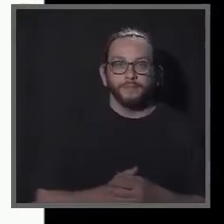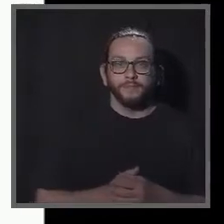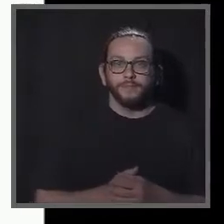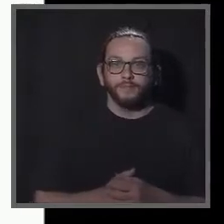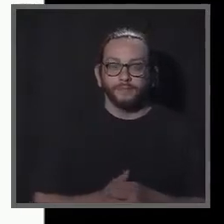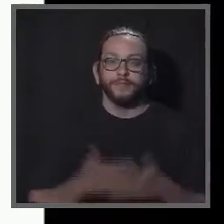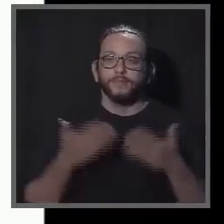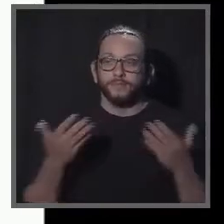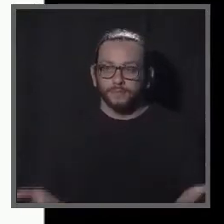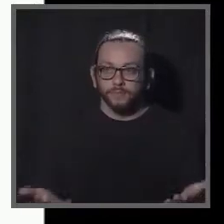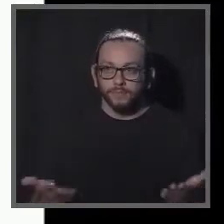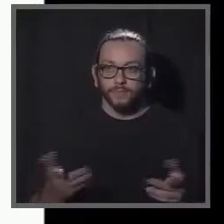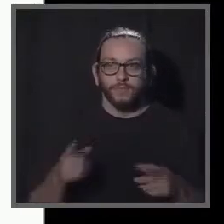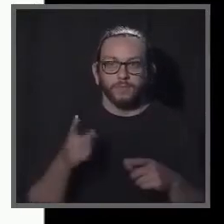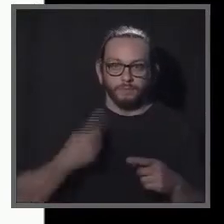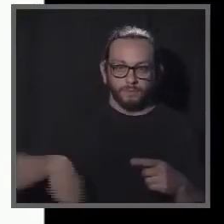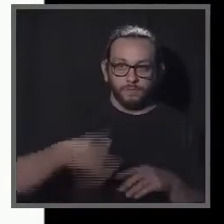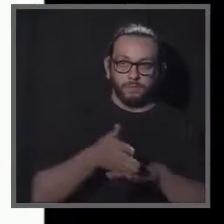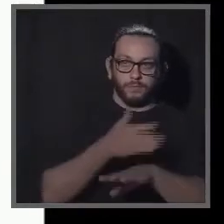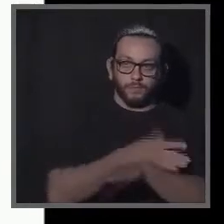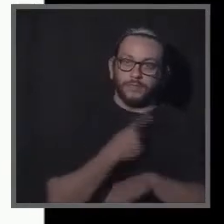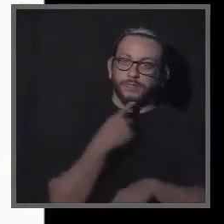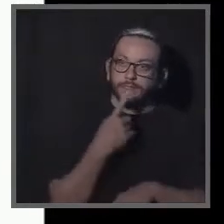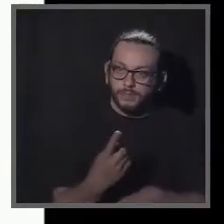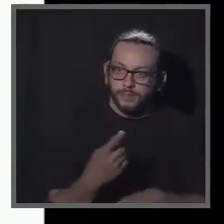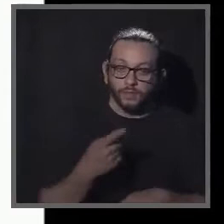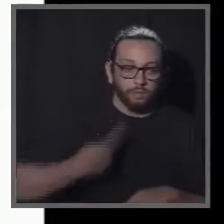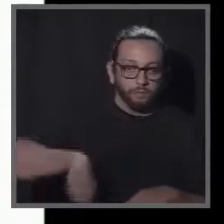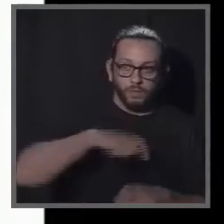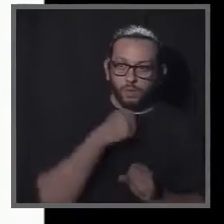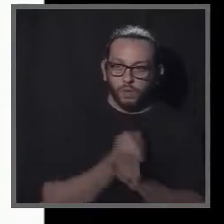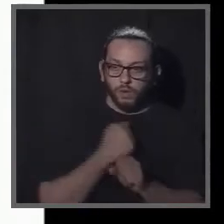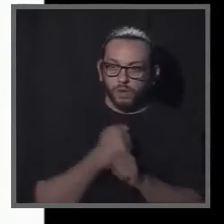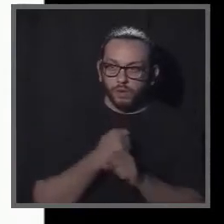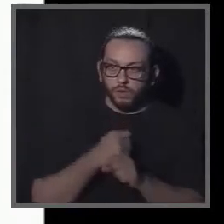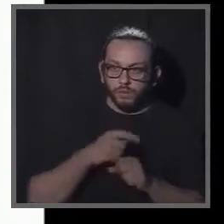So we work, as I was saying, in the territory, finding out